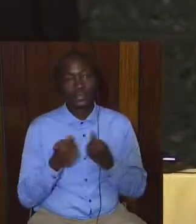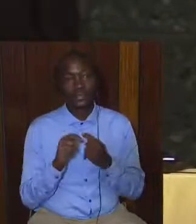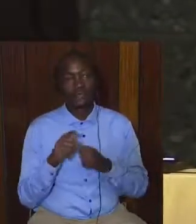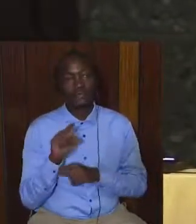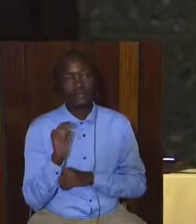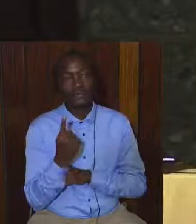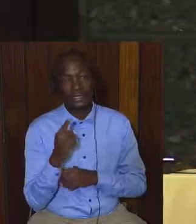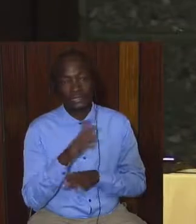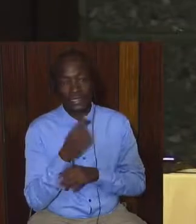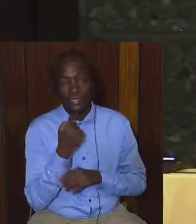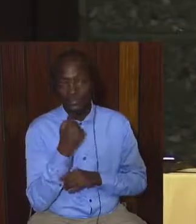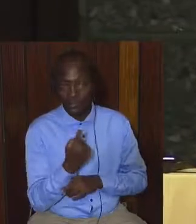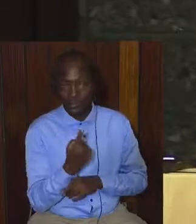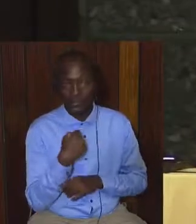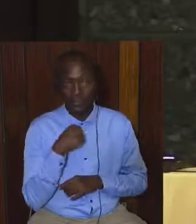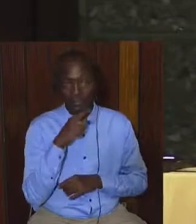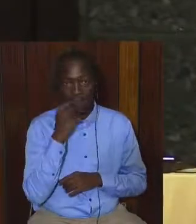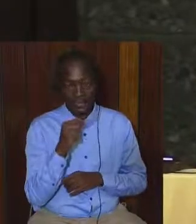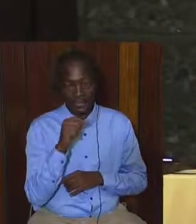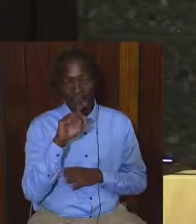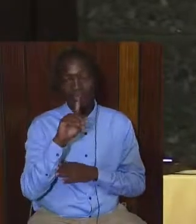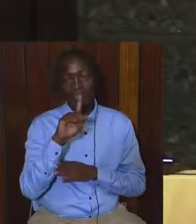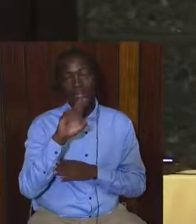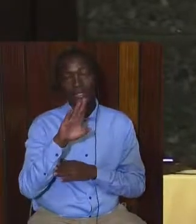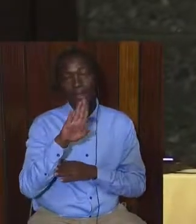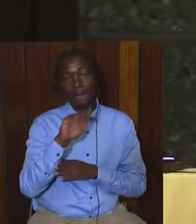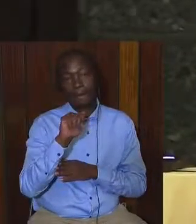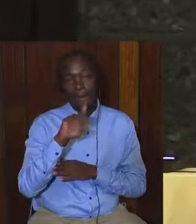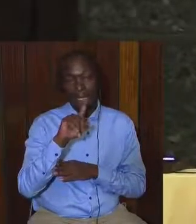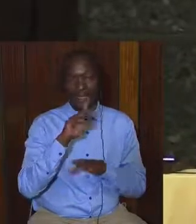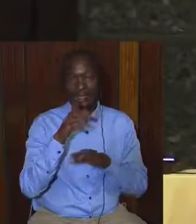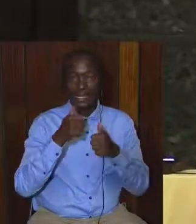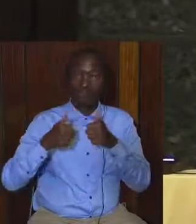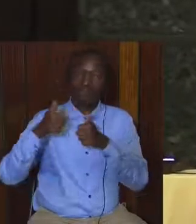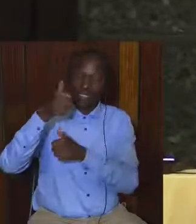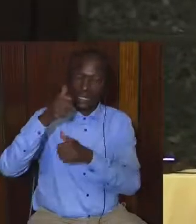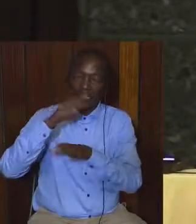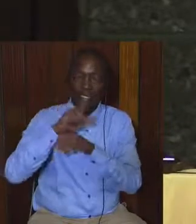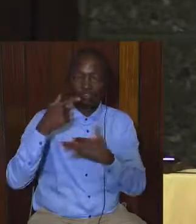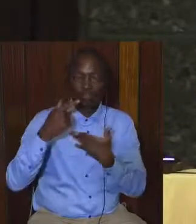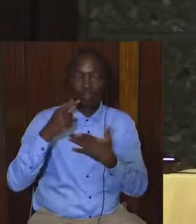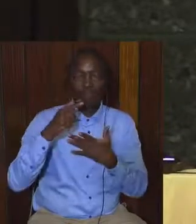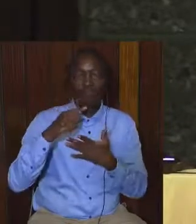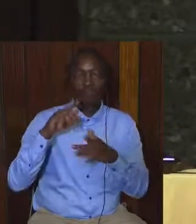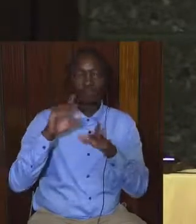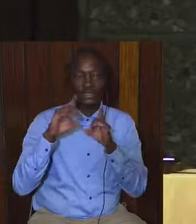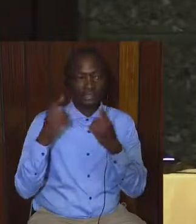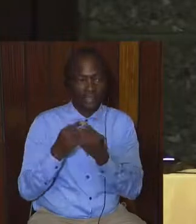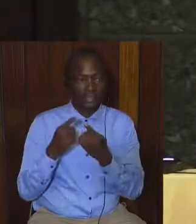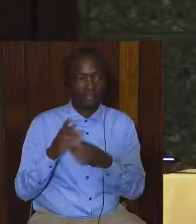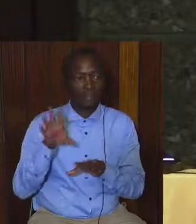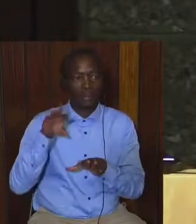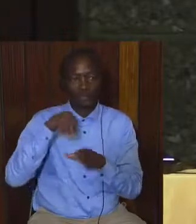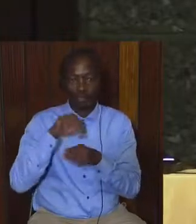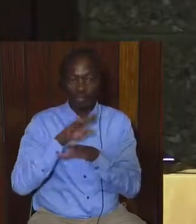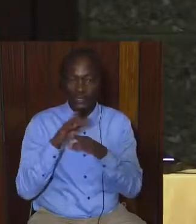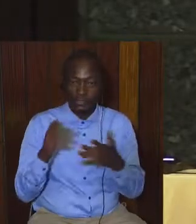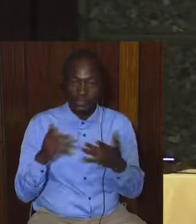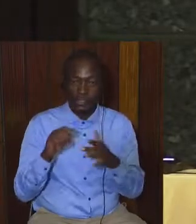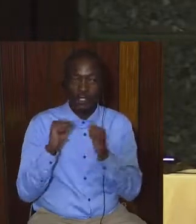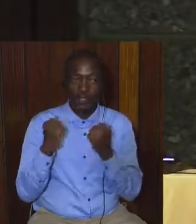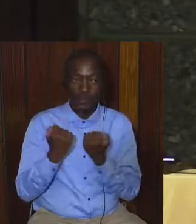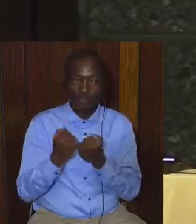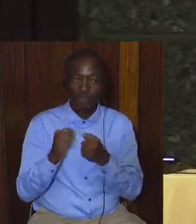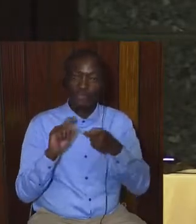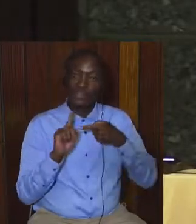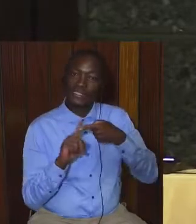first. As you indicated, Chair, my name is Darian Barclay. I'm the head of department. I am joined in this session, Chair,